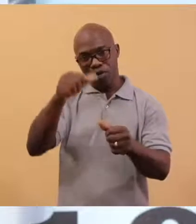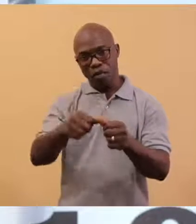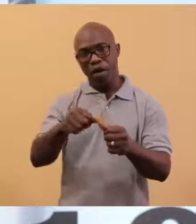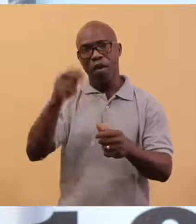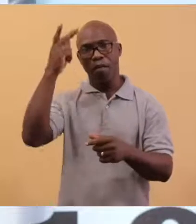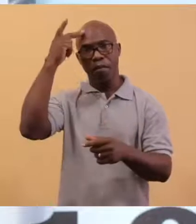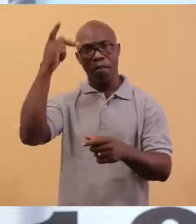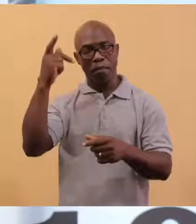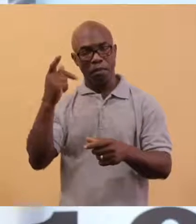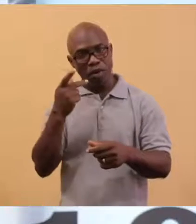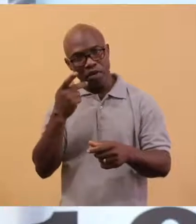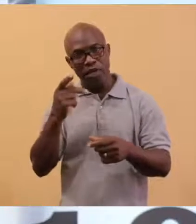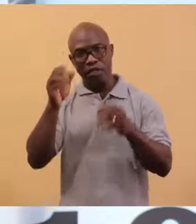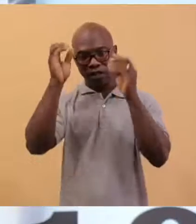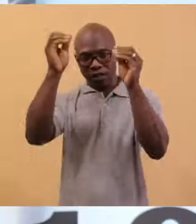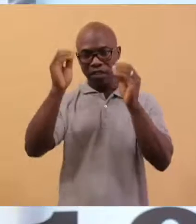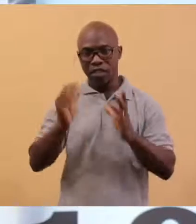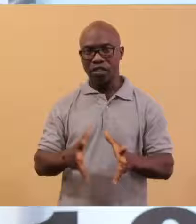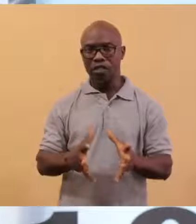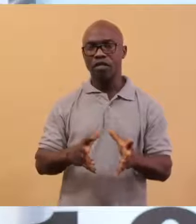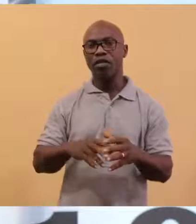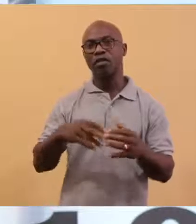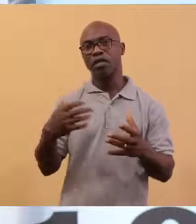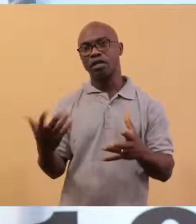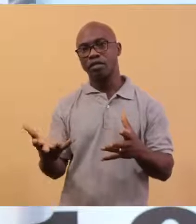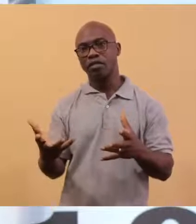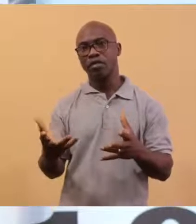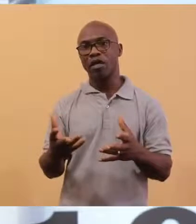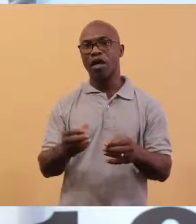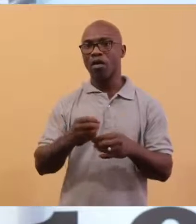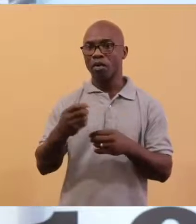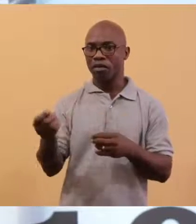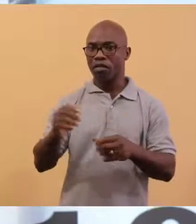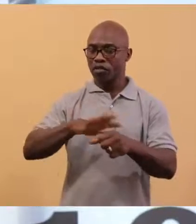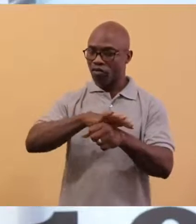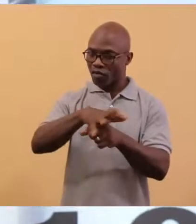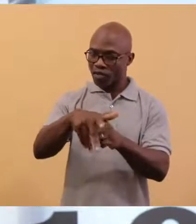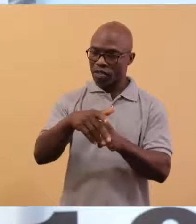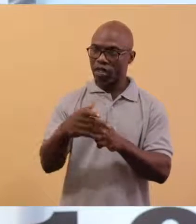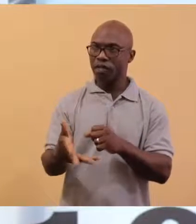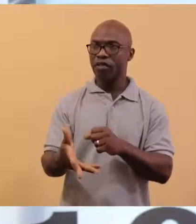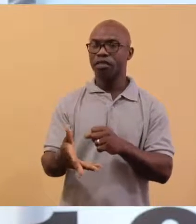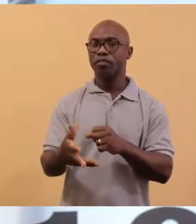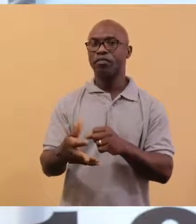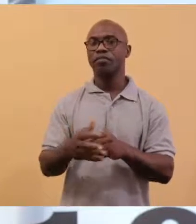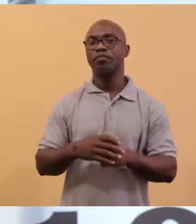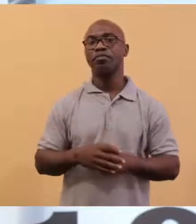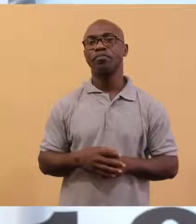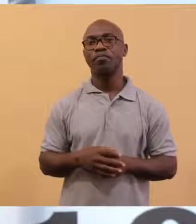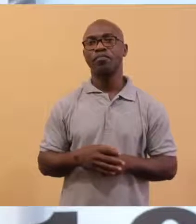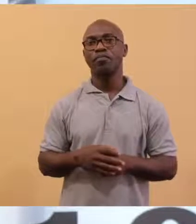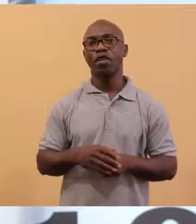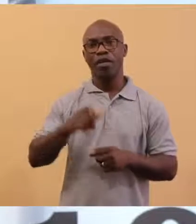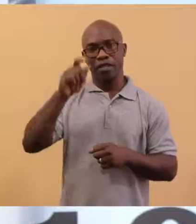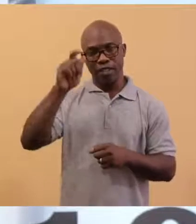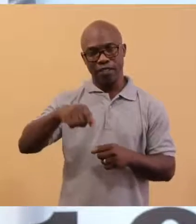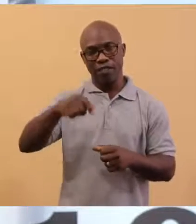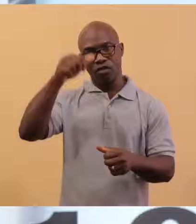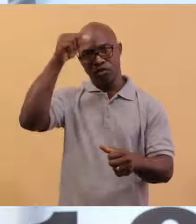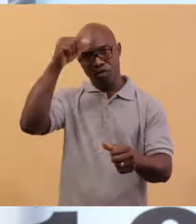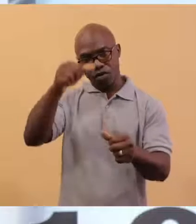exam conditions will be different due to COVID-19 pandemic. You need to